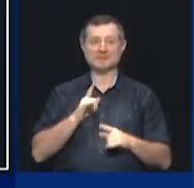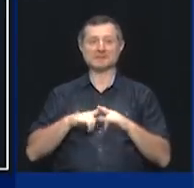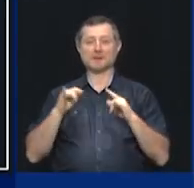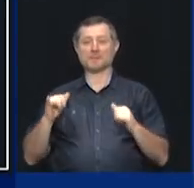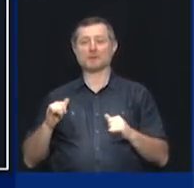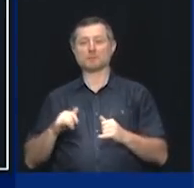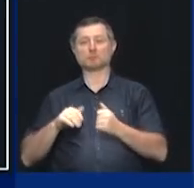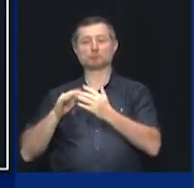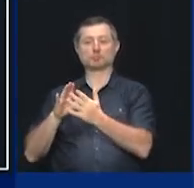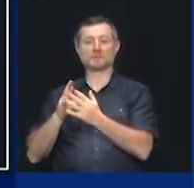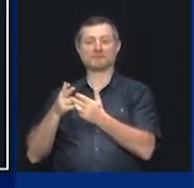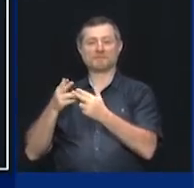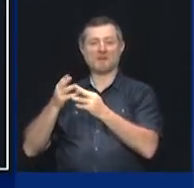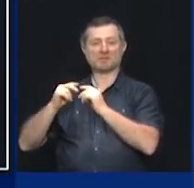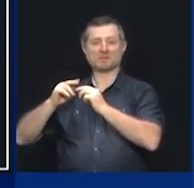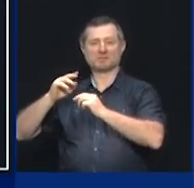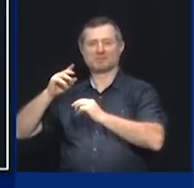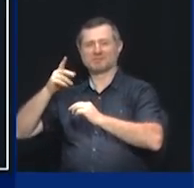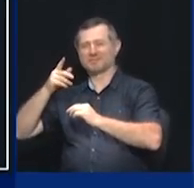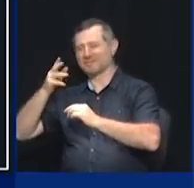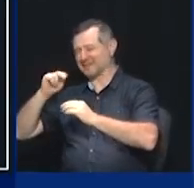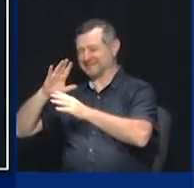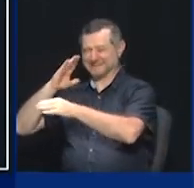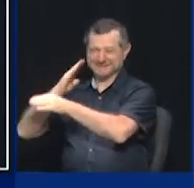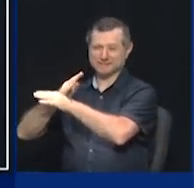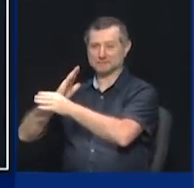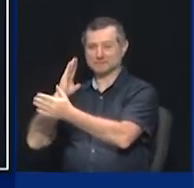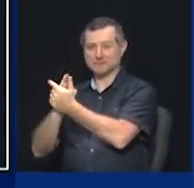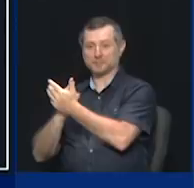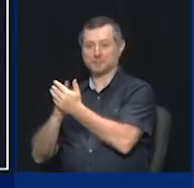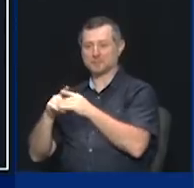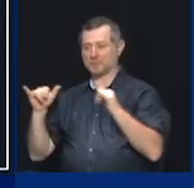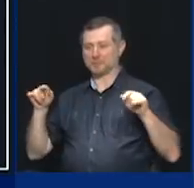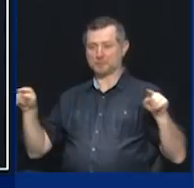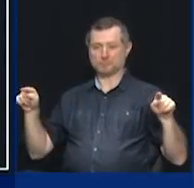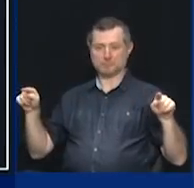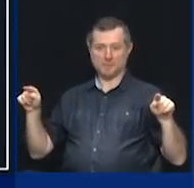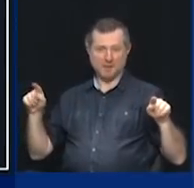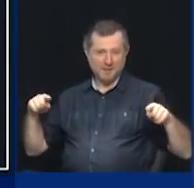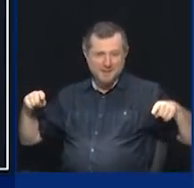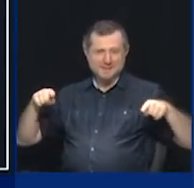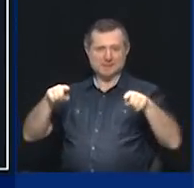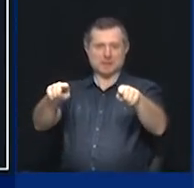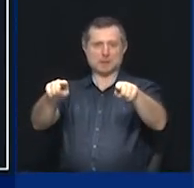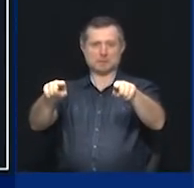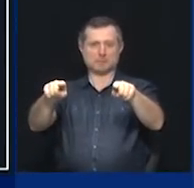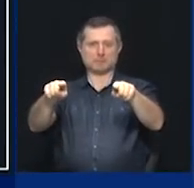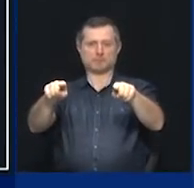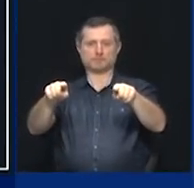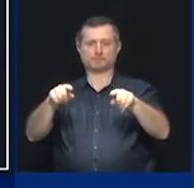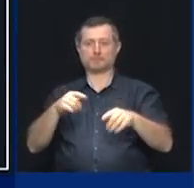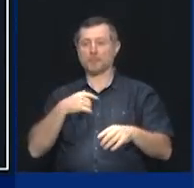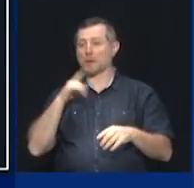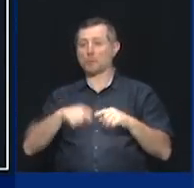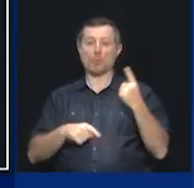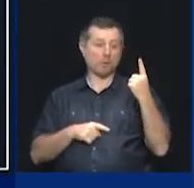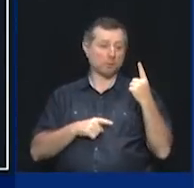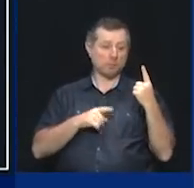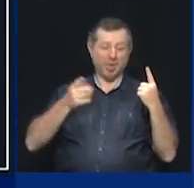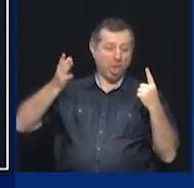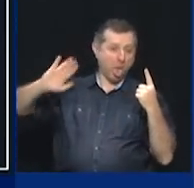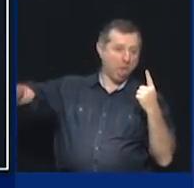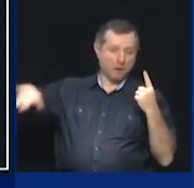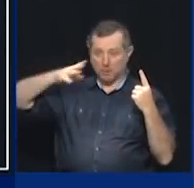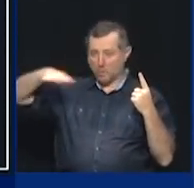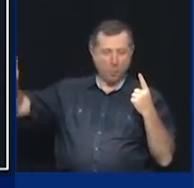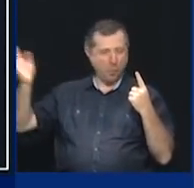violence. We have to do both at the same time. It's not one or the other, because we're losing